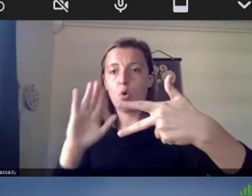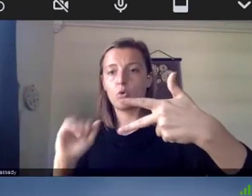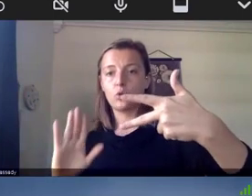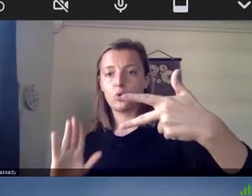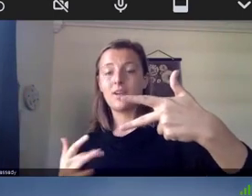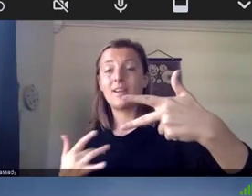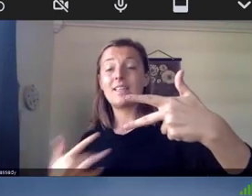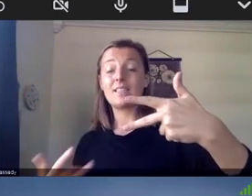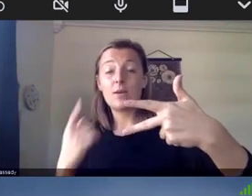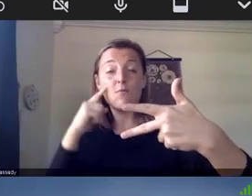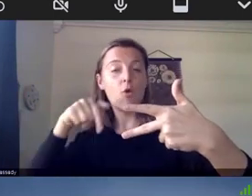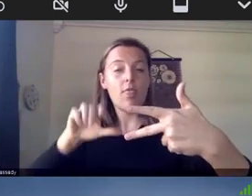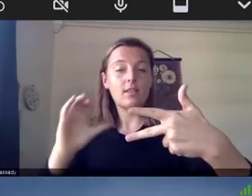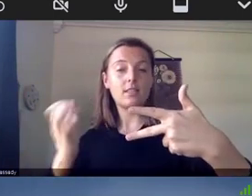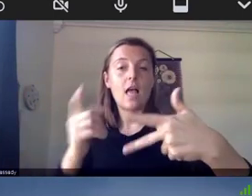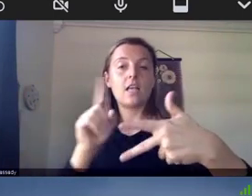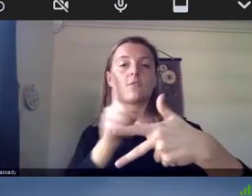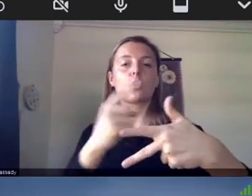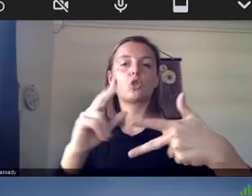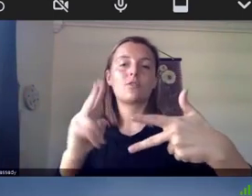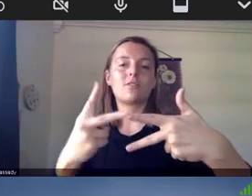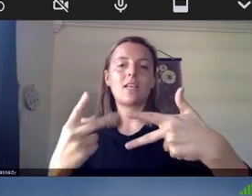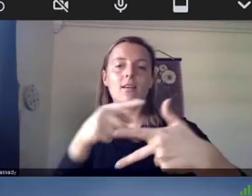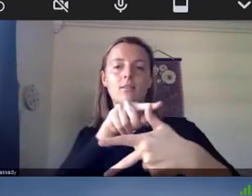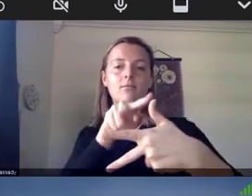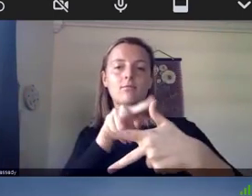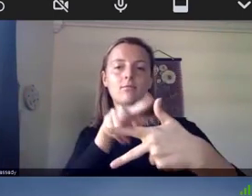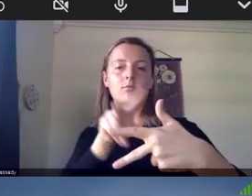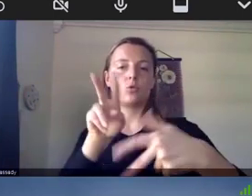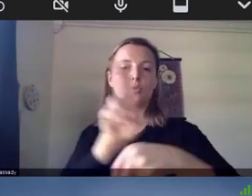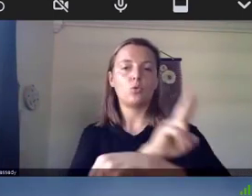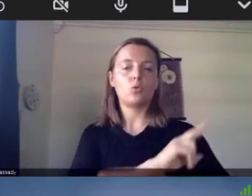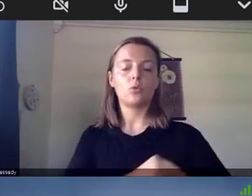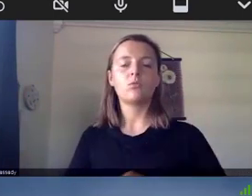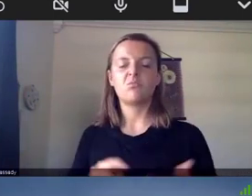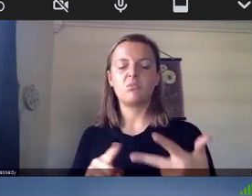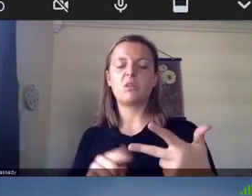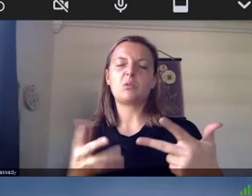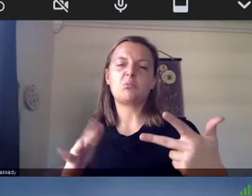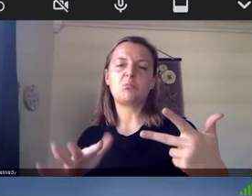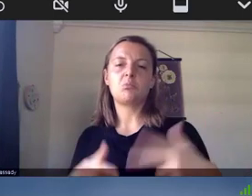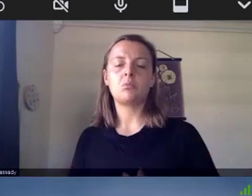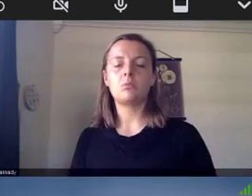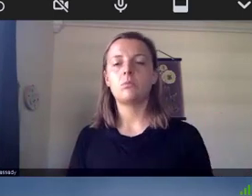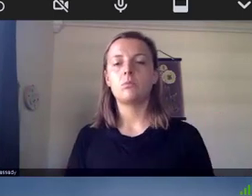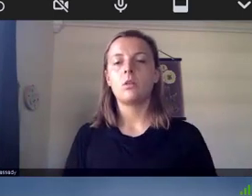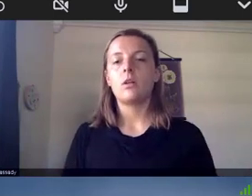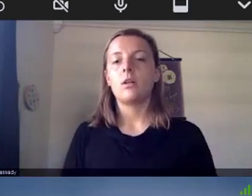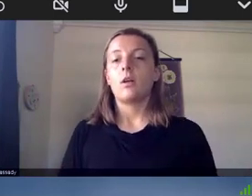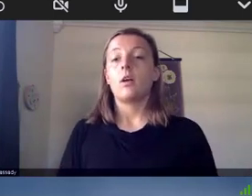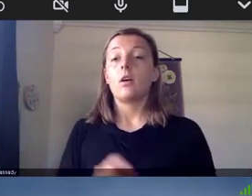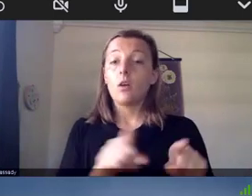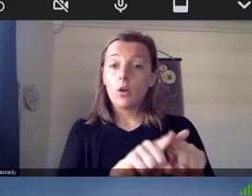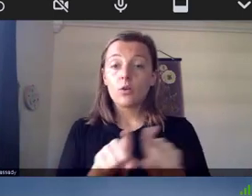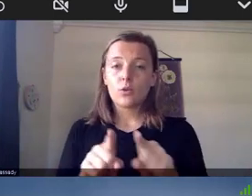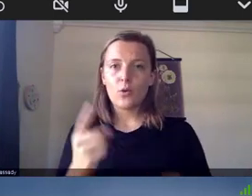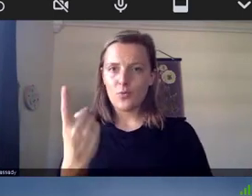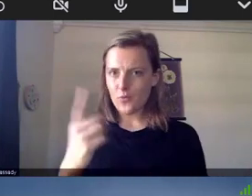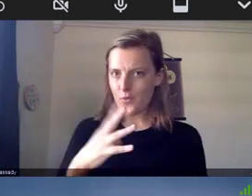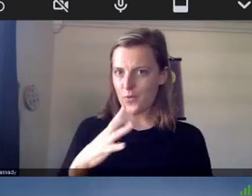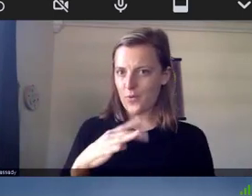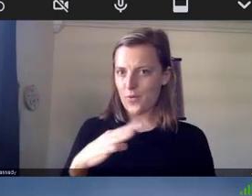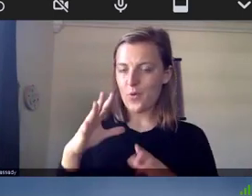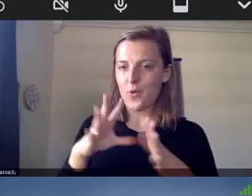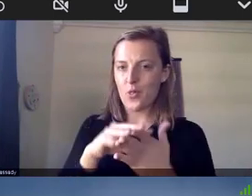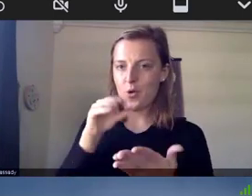Now, the cool thing that we learned in heat transfer, one of the cool things, hopefully, is that you don't have to do